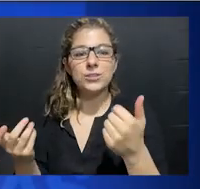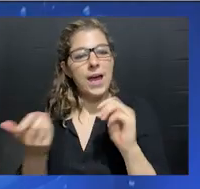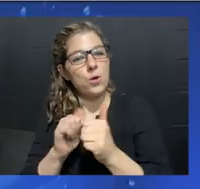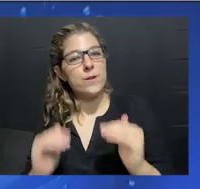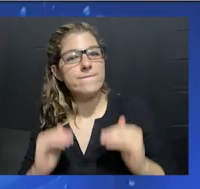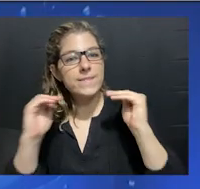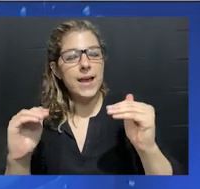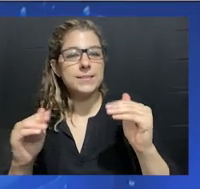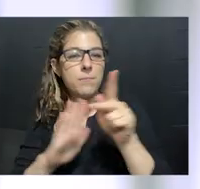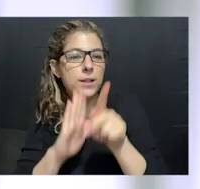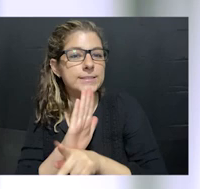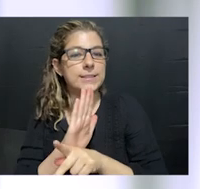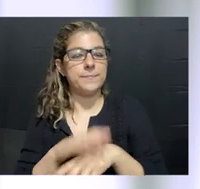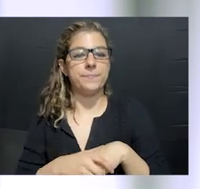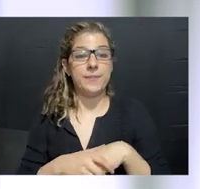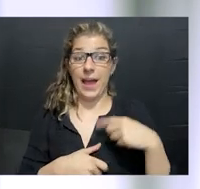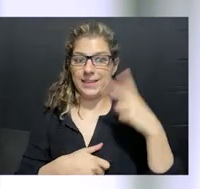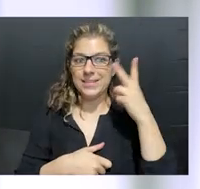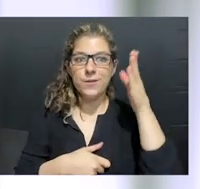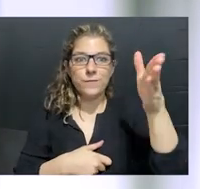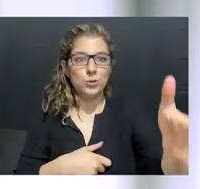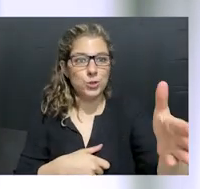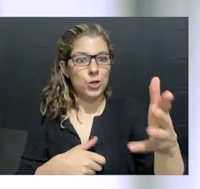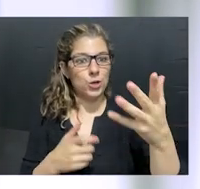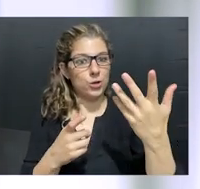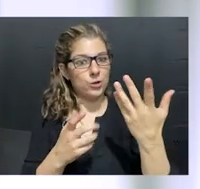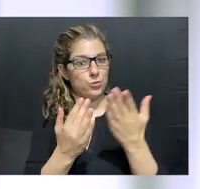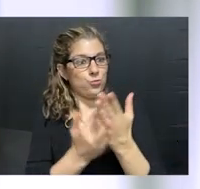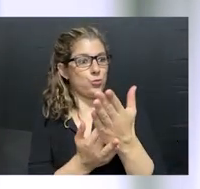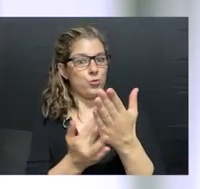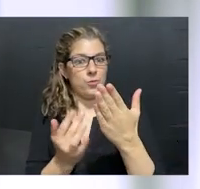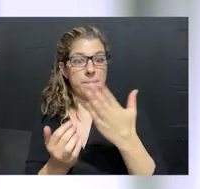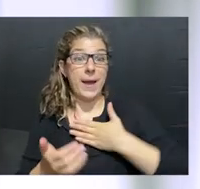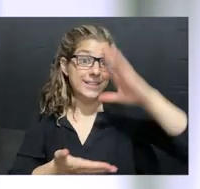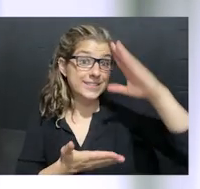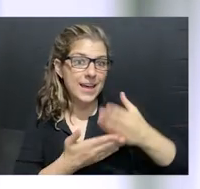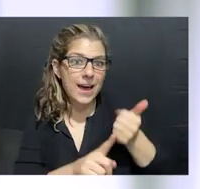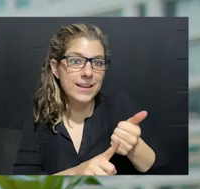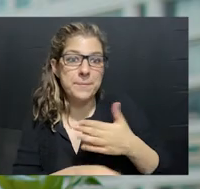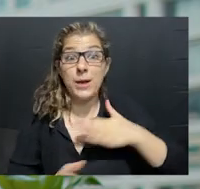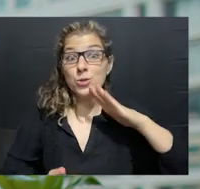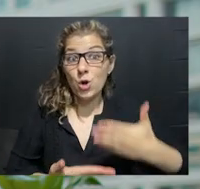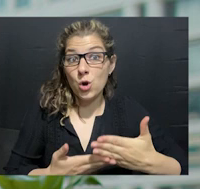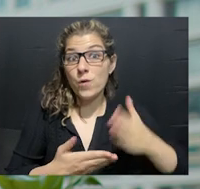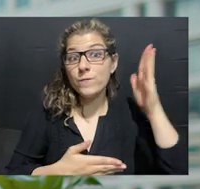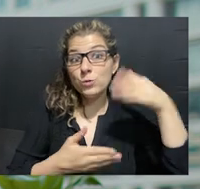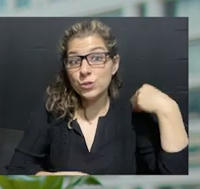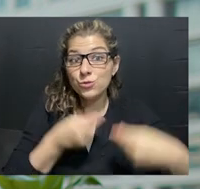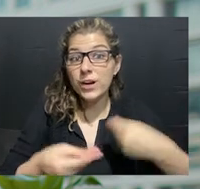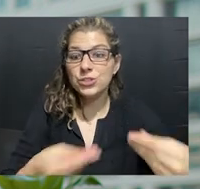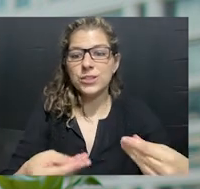policy. See that future through the prism of my son and my daughter, and that gives